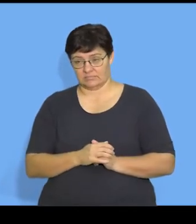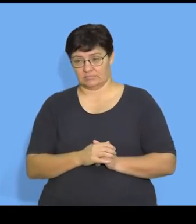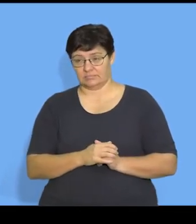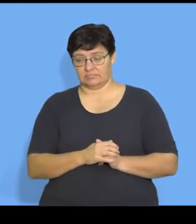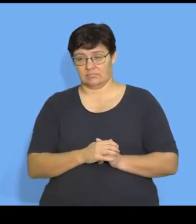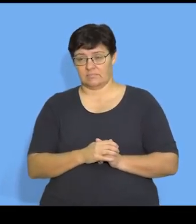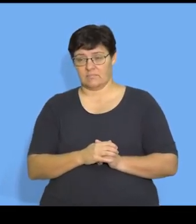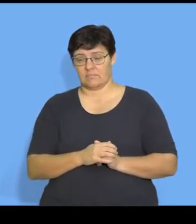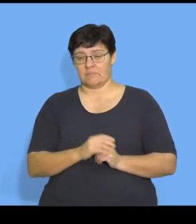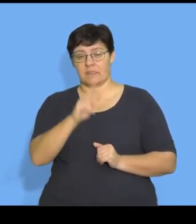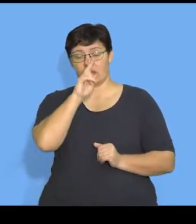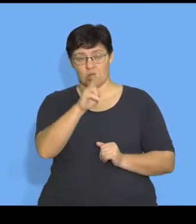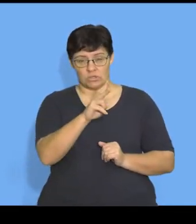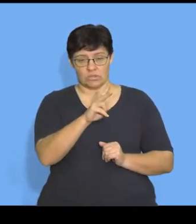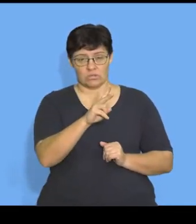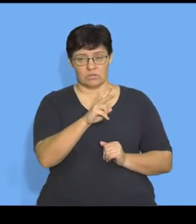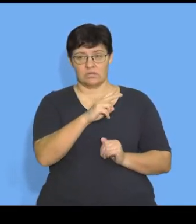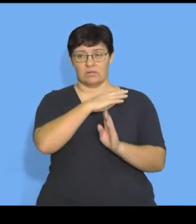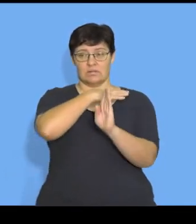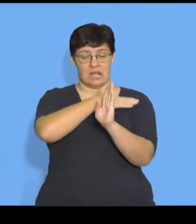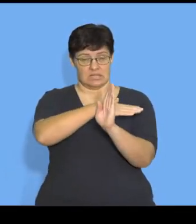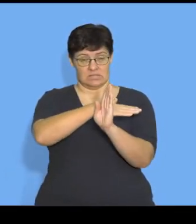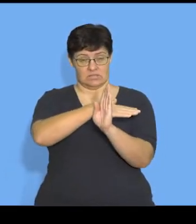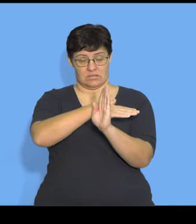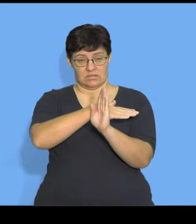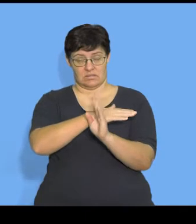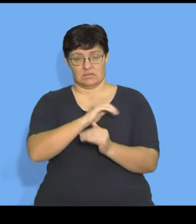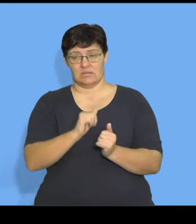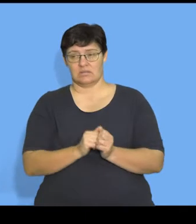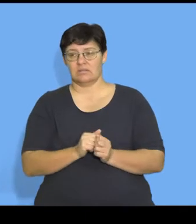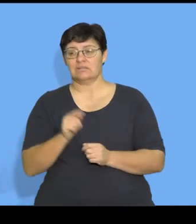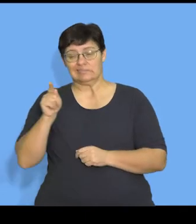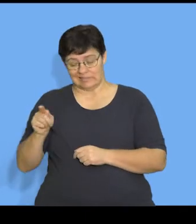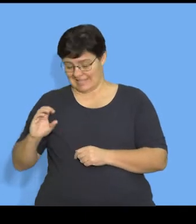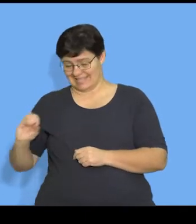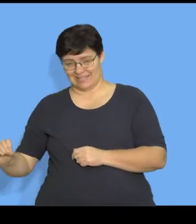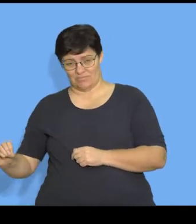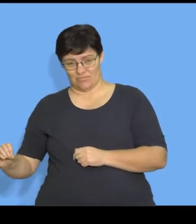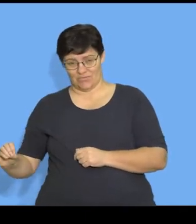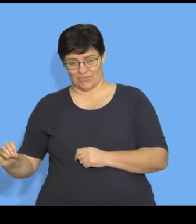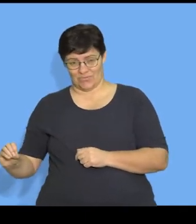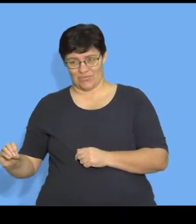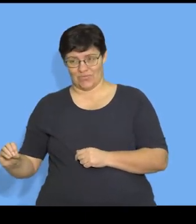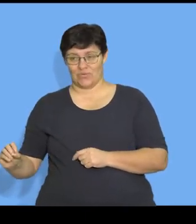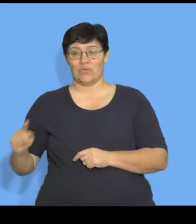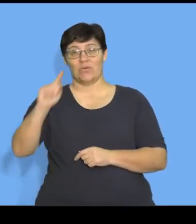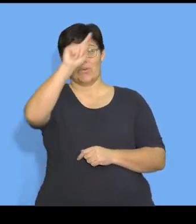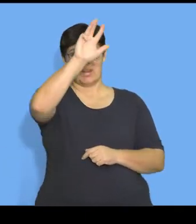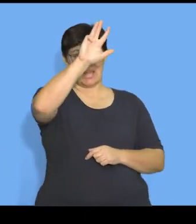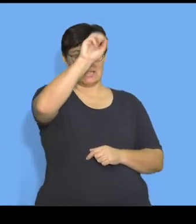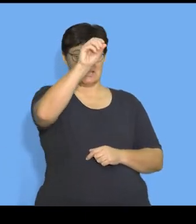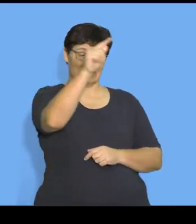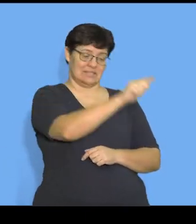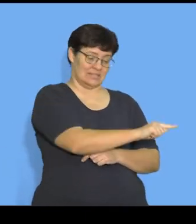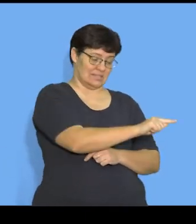the Cartesian plane, I just want you to see the difference. This is 0, that's 90,